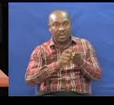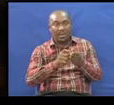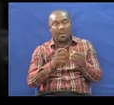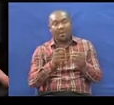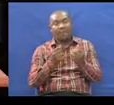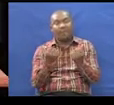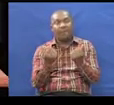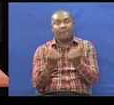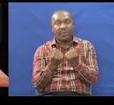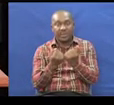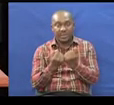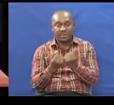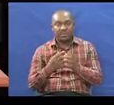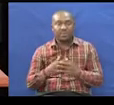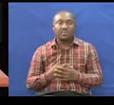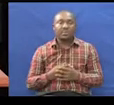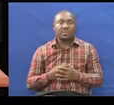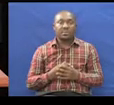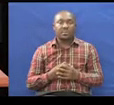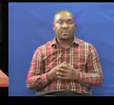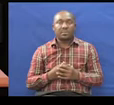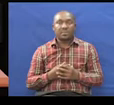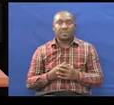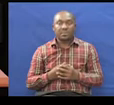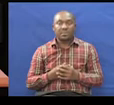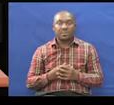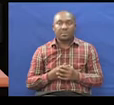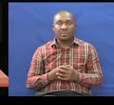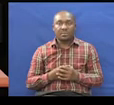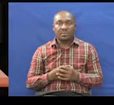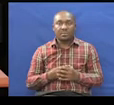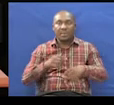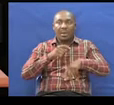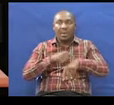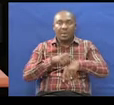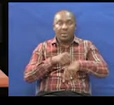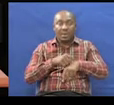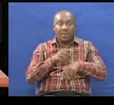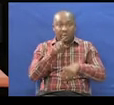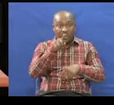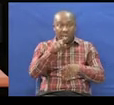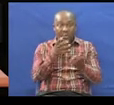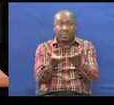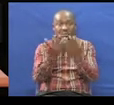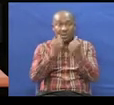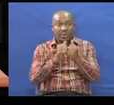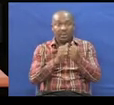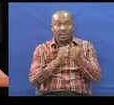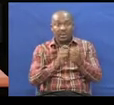equation. So when you'll be required to write a Wade equation